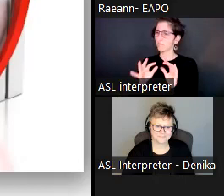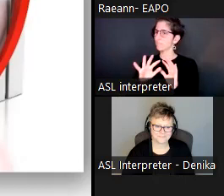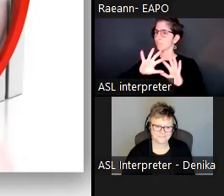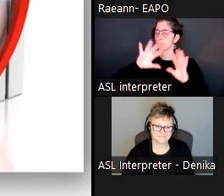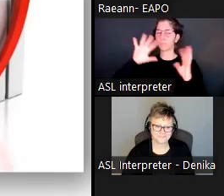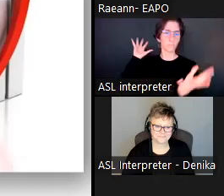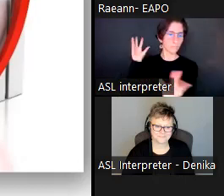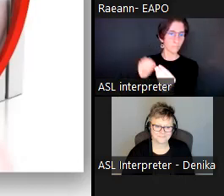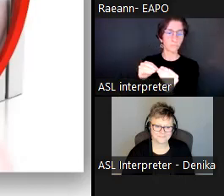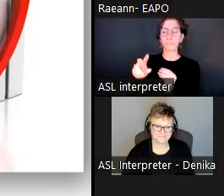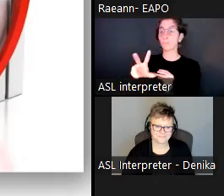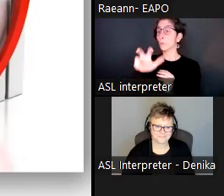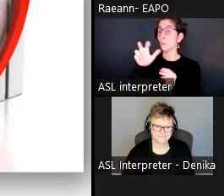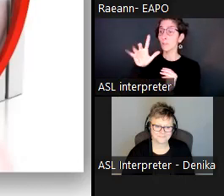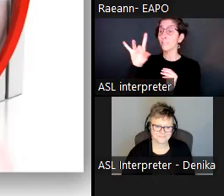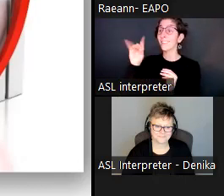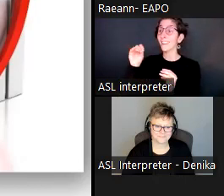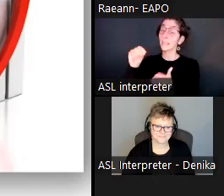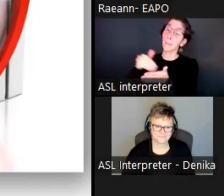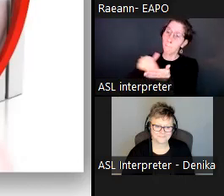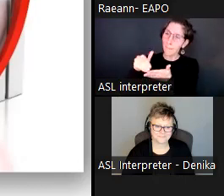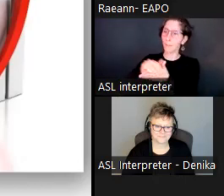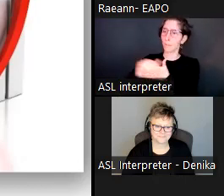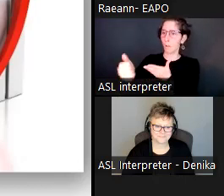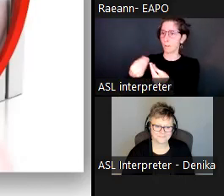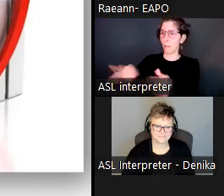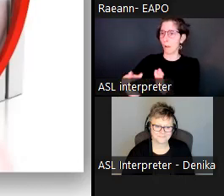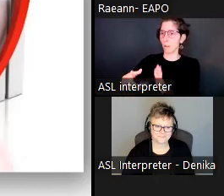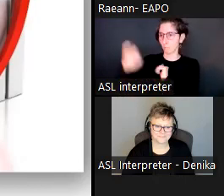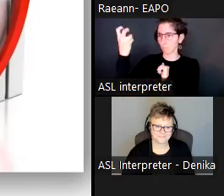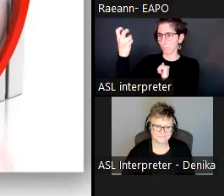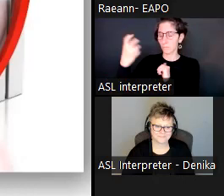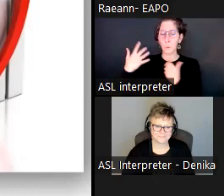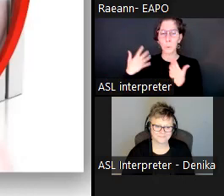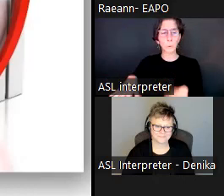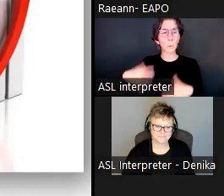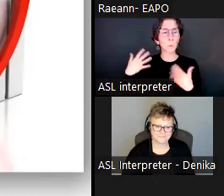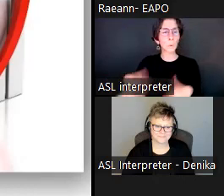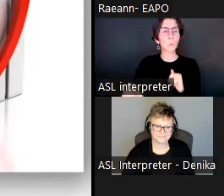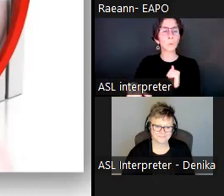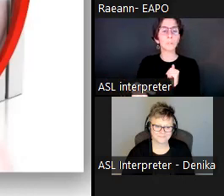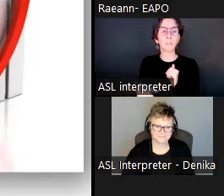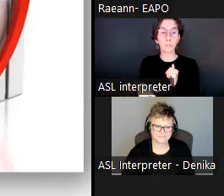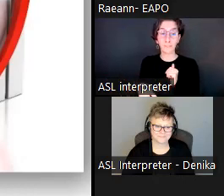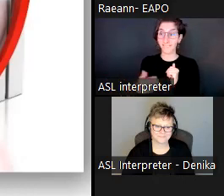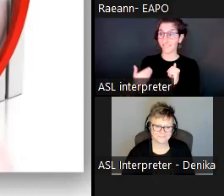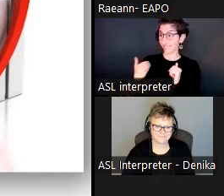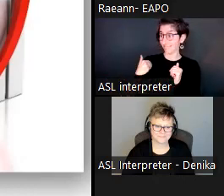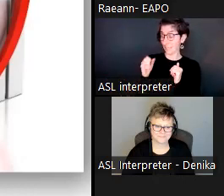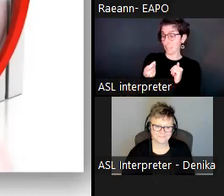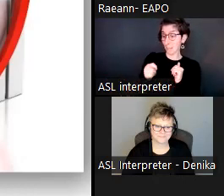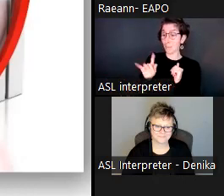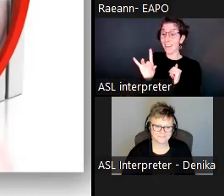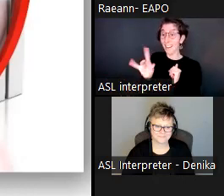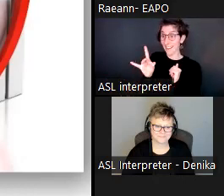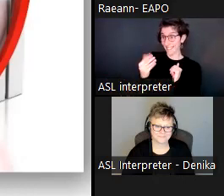$380 million in losses. And just this year, as of September 8th, we have a reported